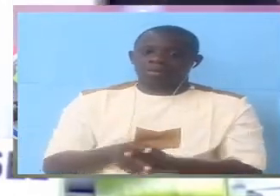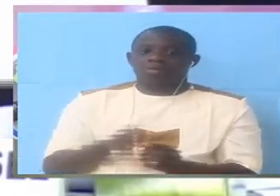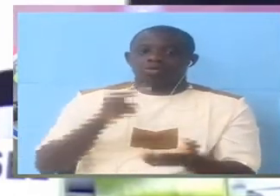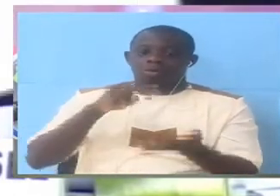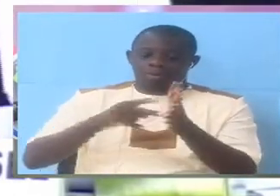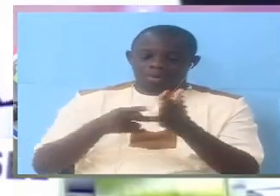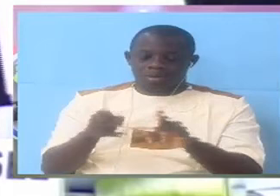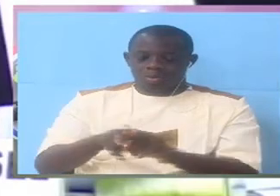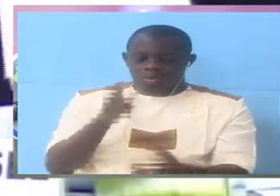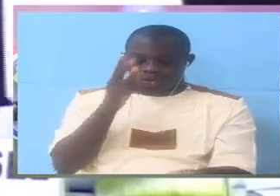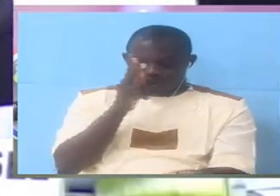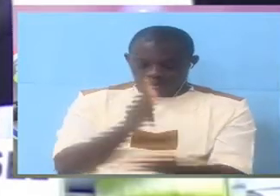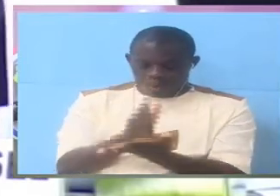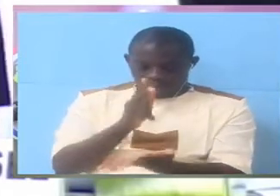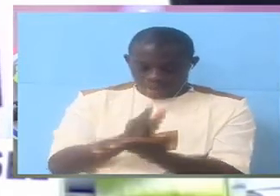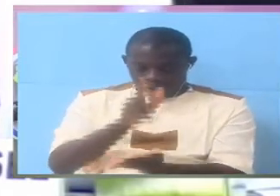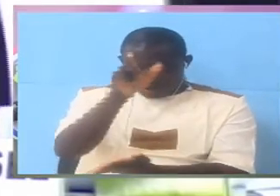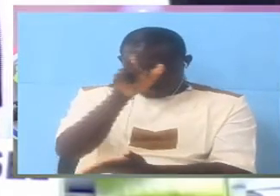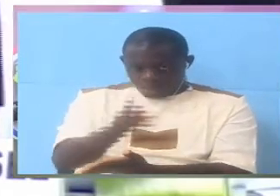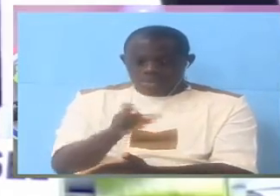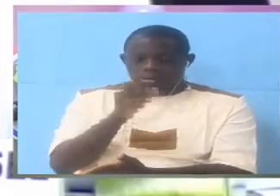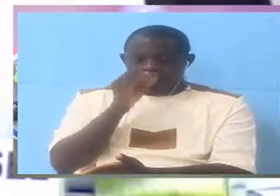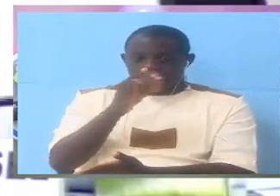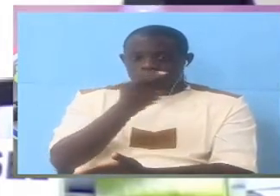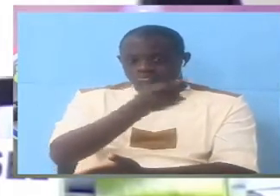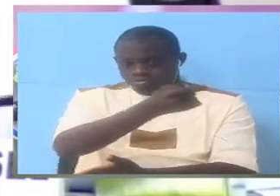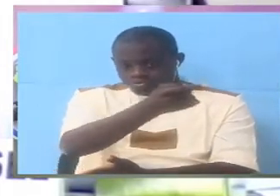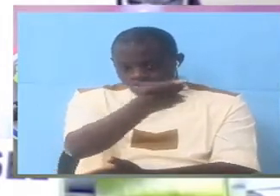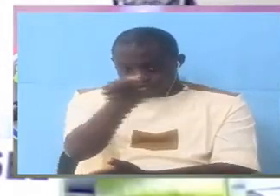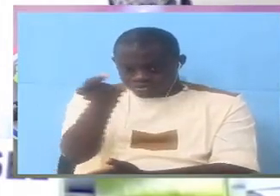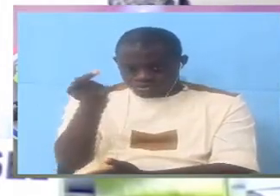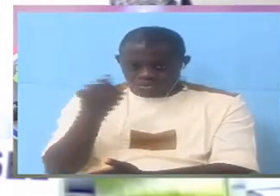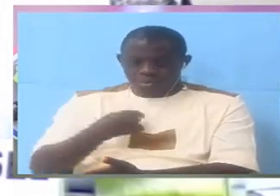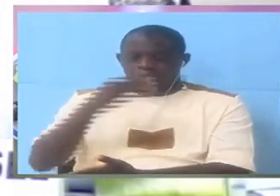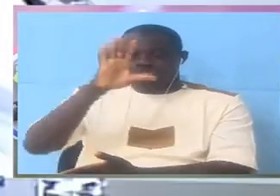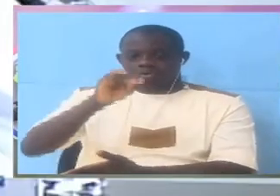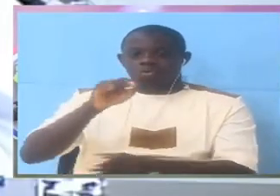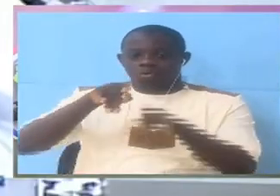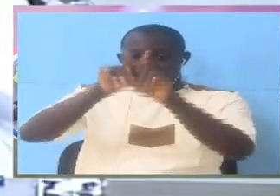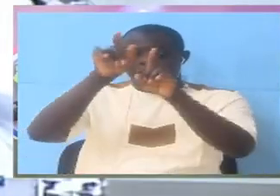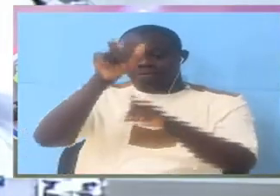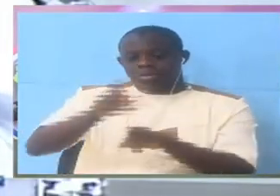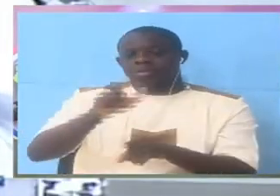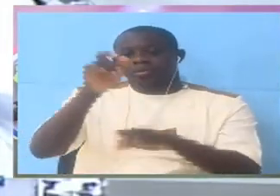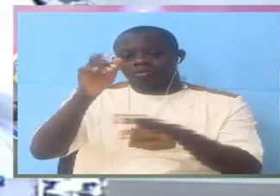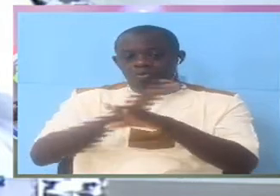the witness is saying, well, it was you people who dealt with him. So